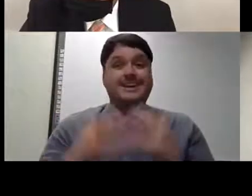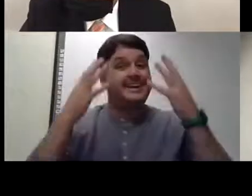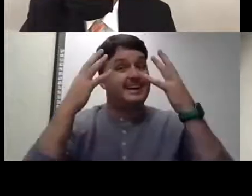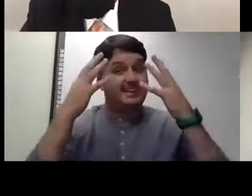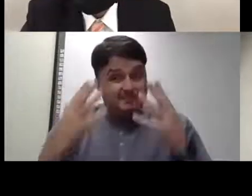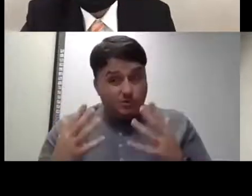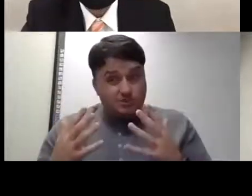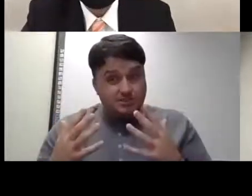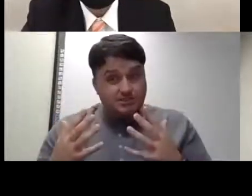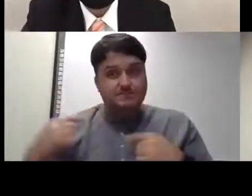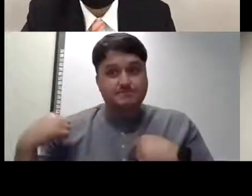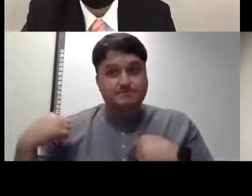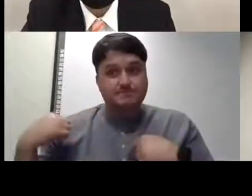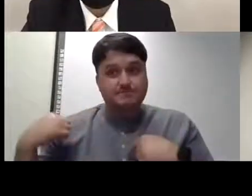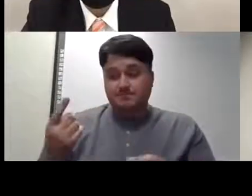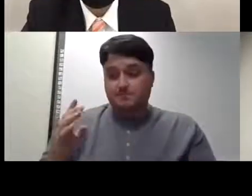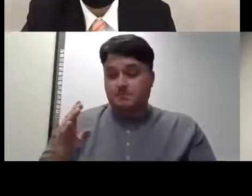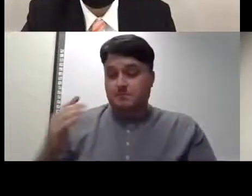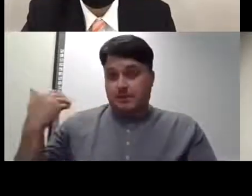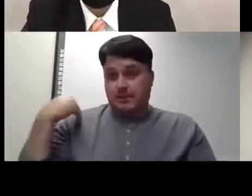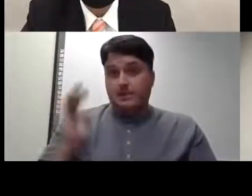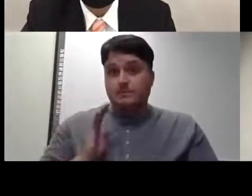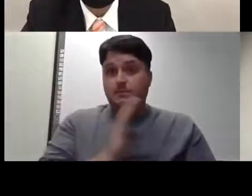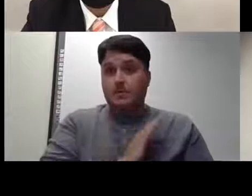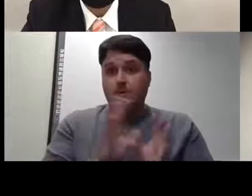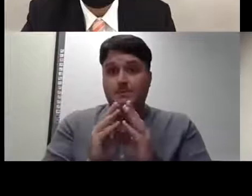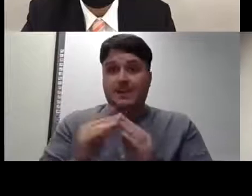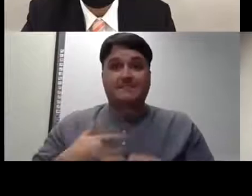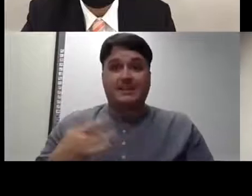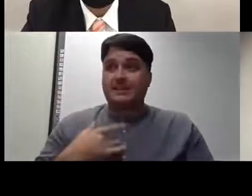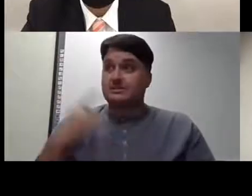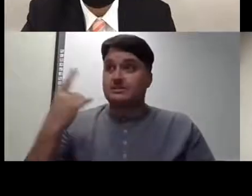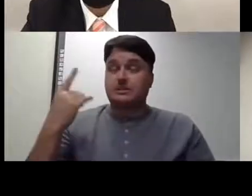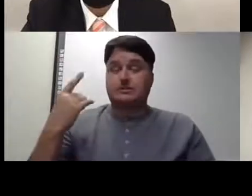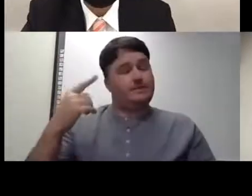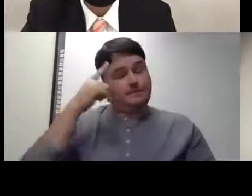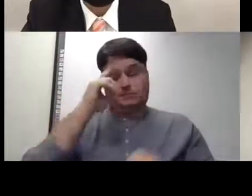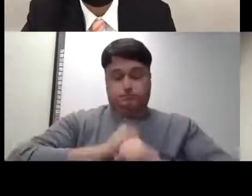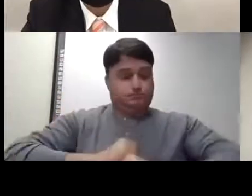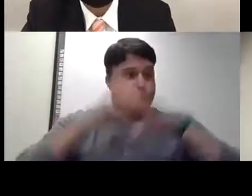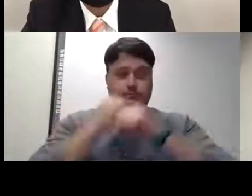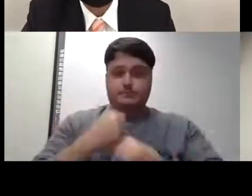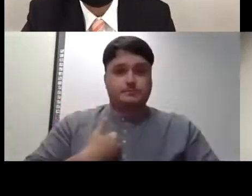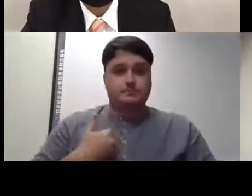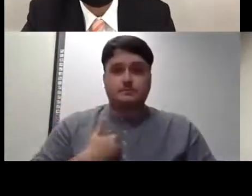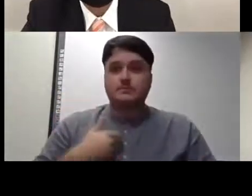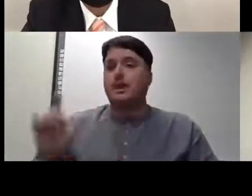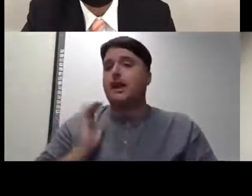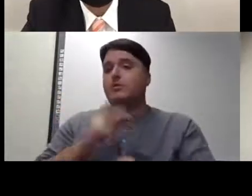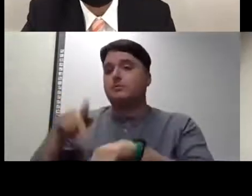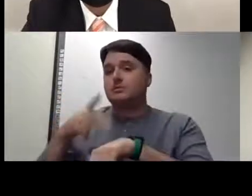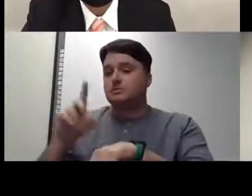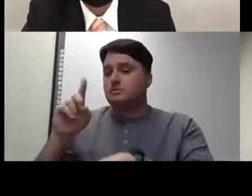Unfortunately, during the last board meeting, I feel like a bomb was dropped on our lap. Doug Garris, our